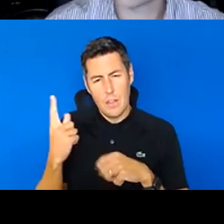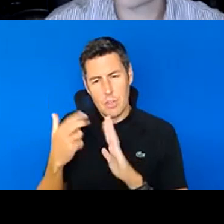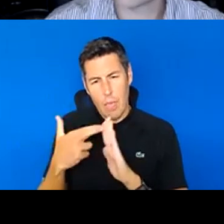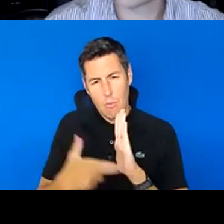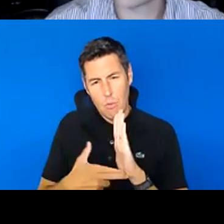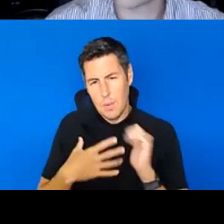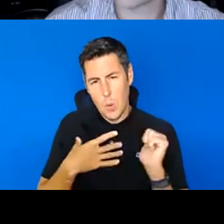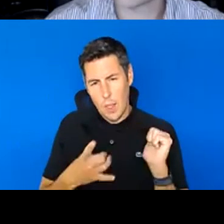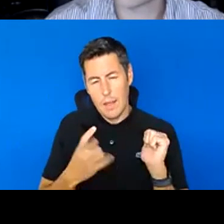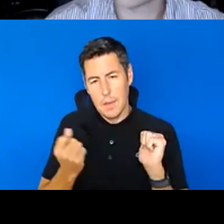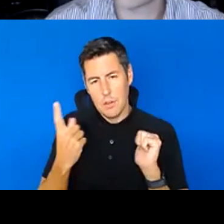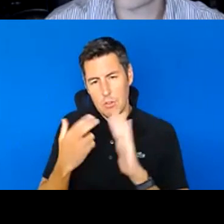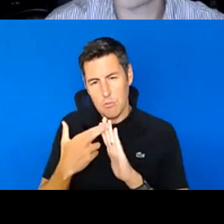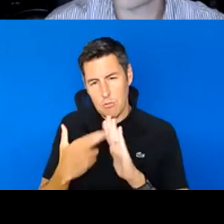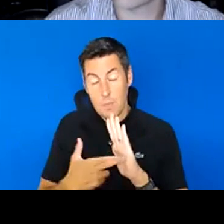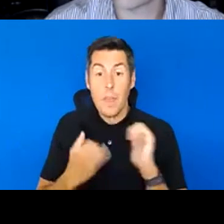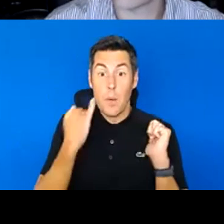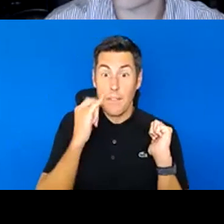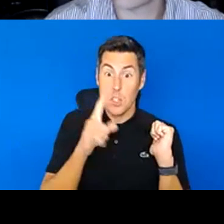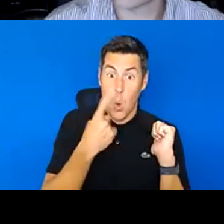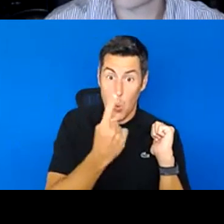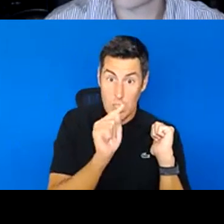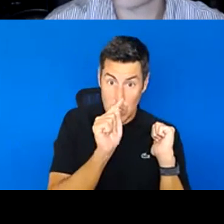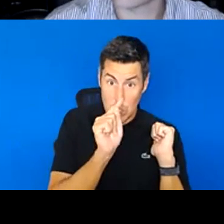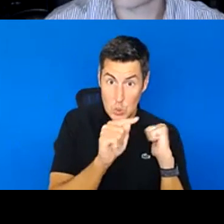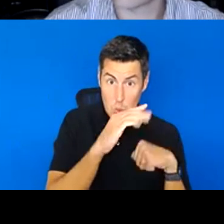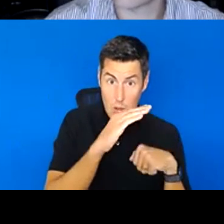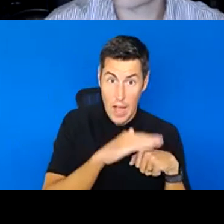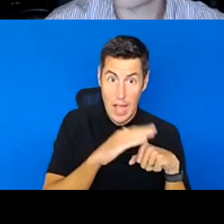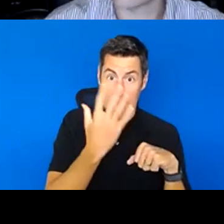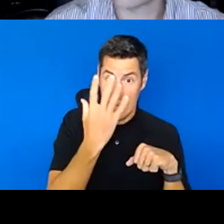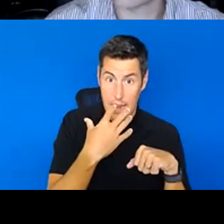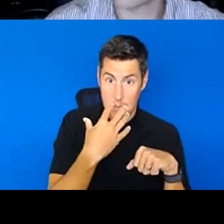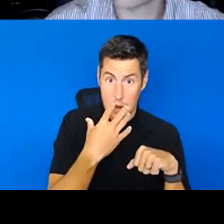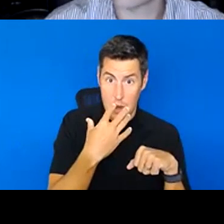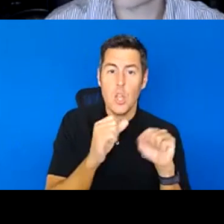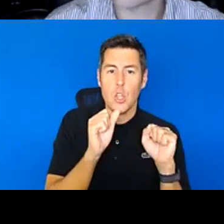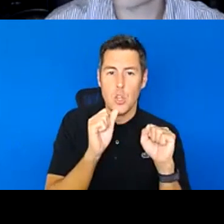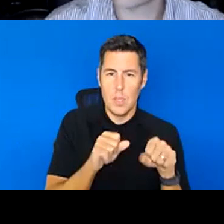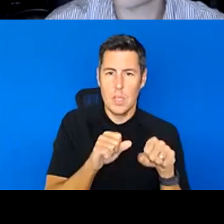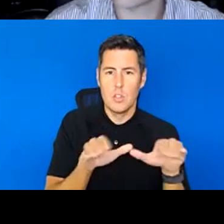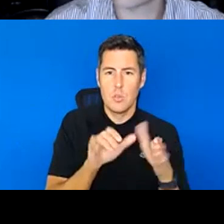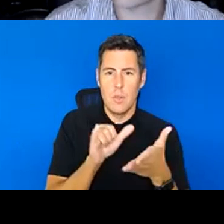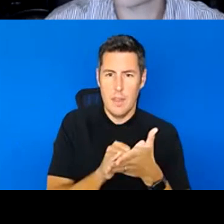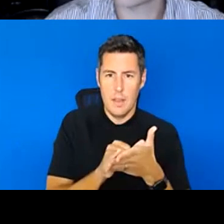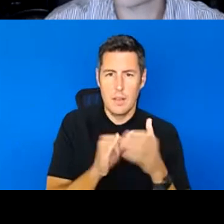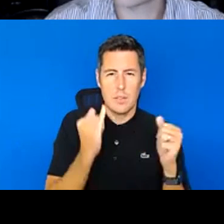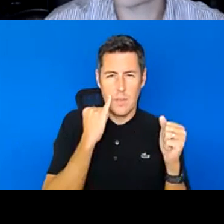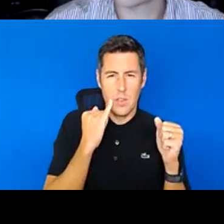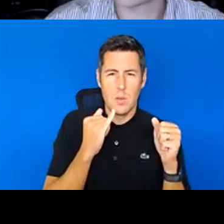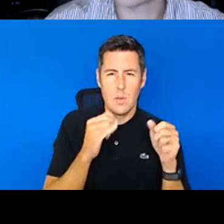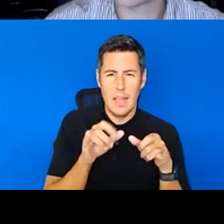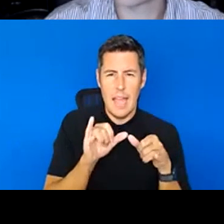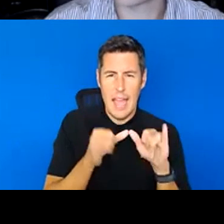if it's just you on camera, you can do that. So if you edit out any